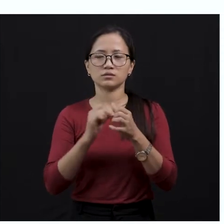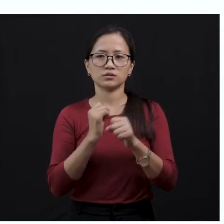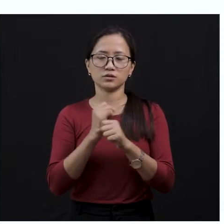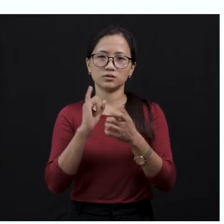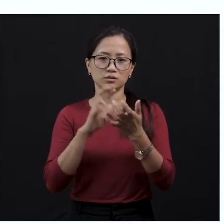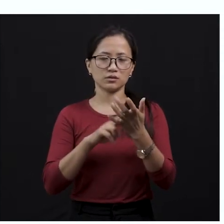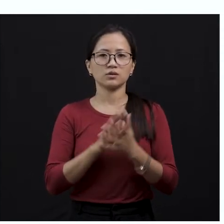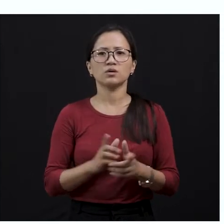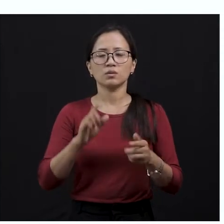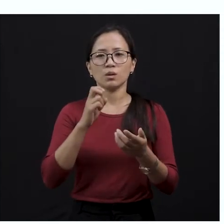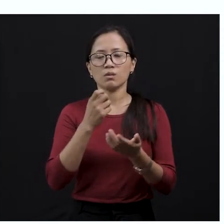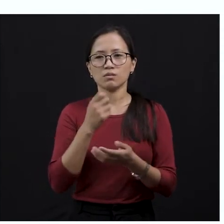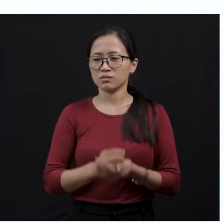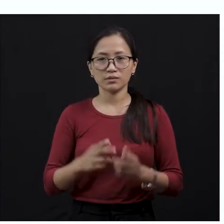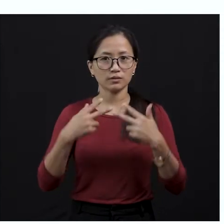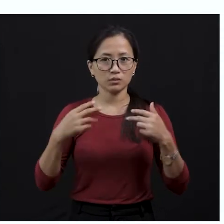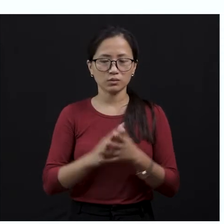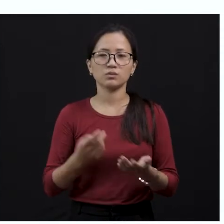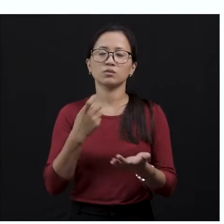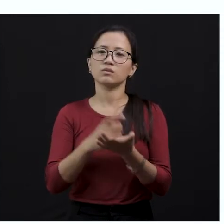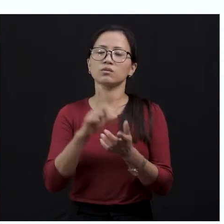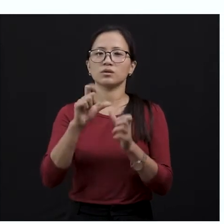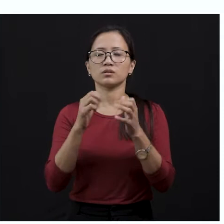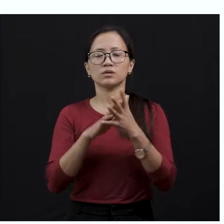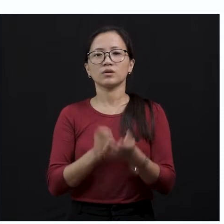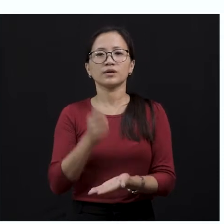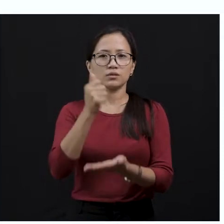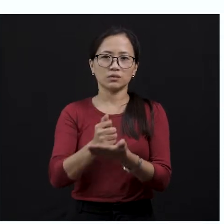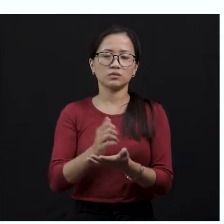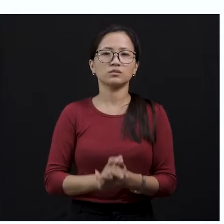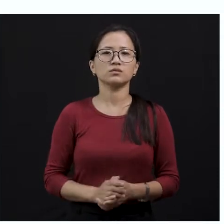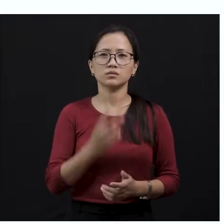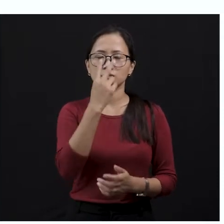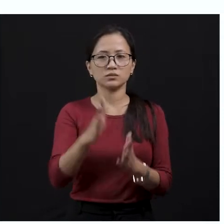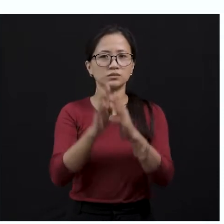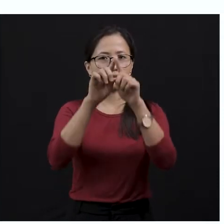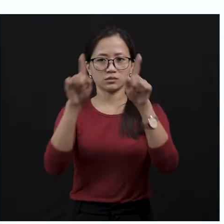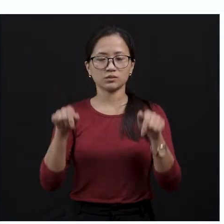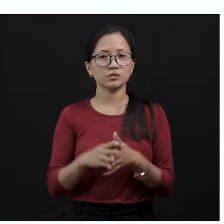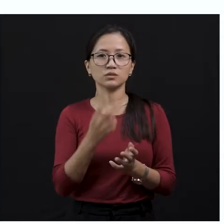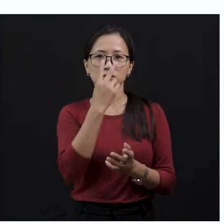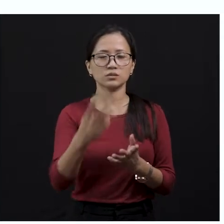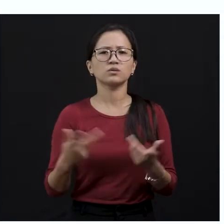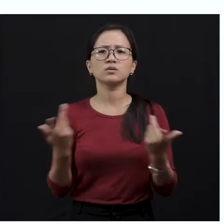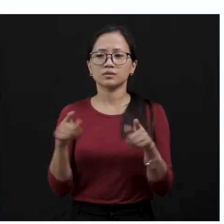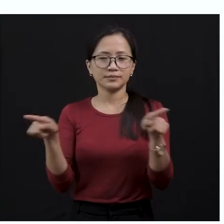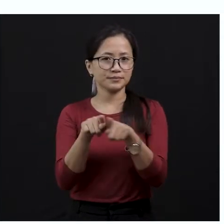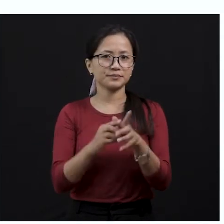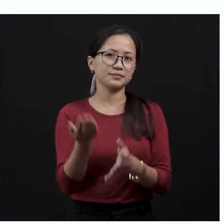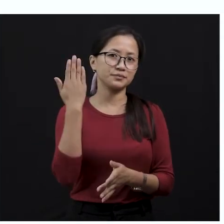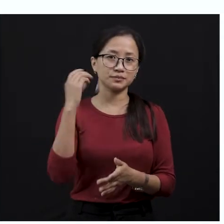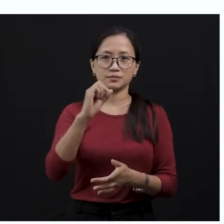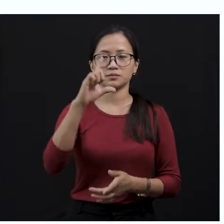and order. So here with these pictures, I'm sure you will be able to relate to what I've explained in the